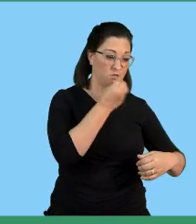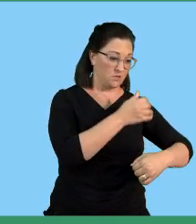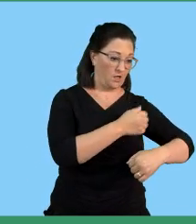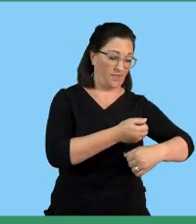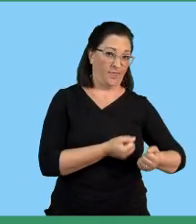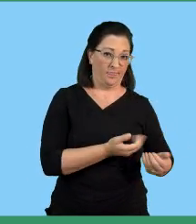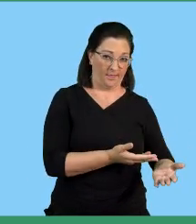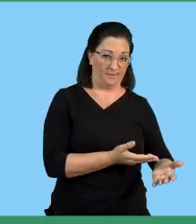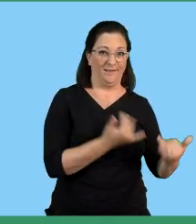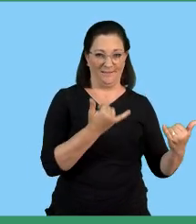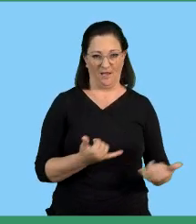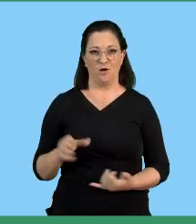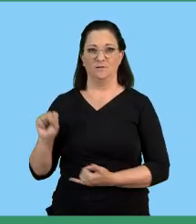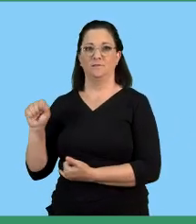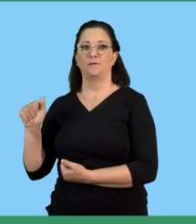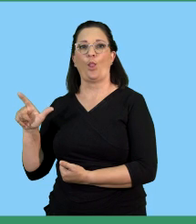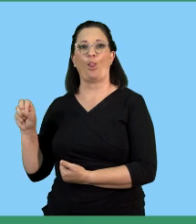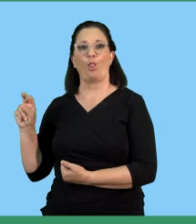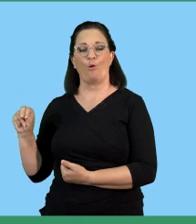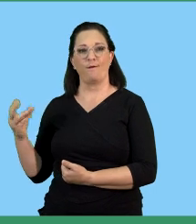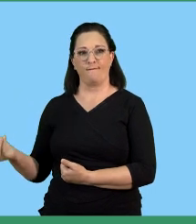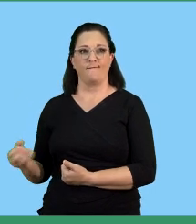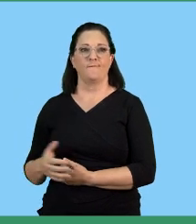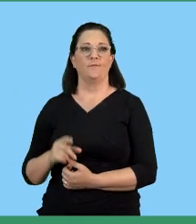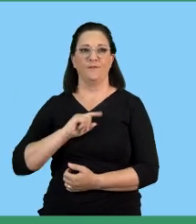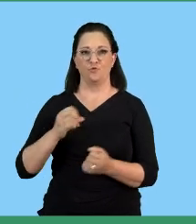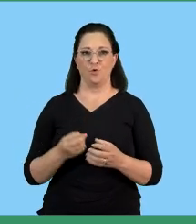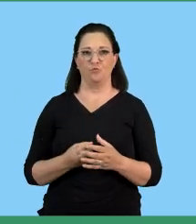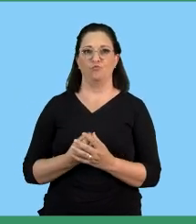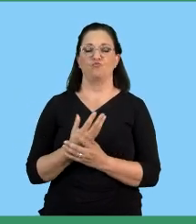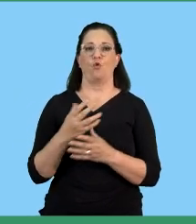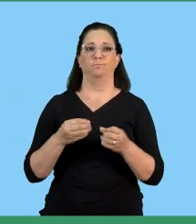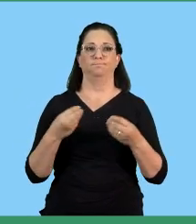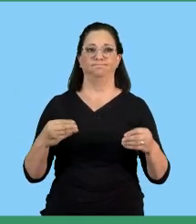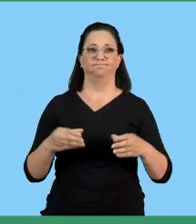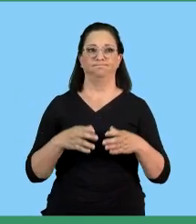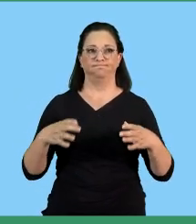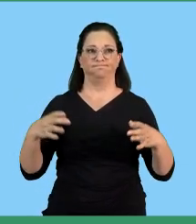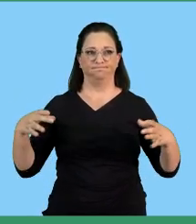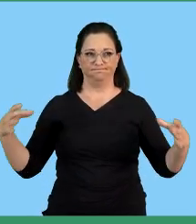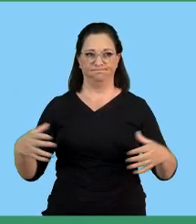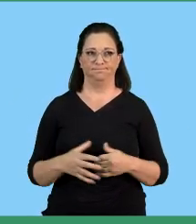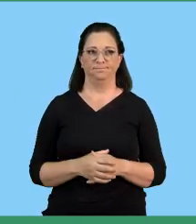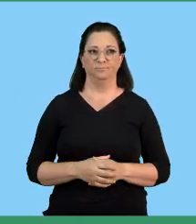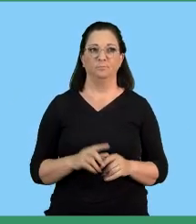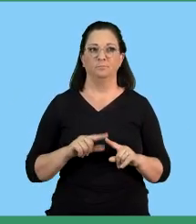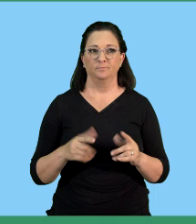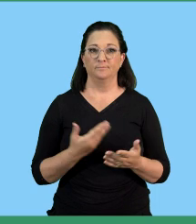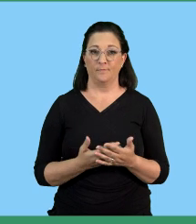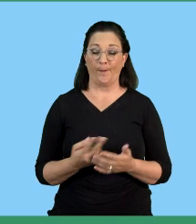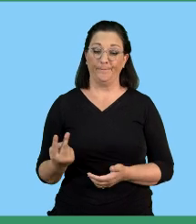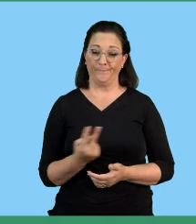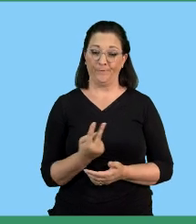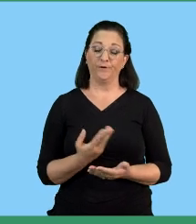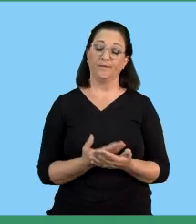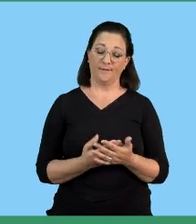a salon. Right. Advantages, if you remember, I said the first one, intensive rather, and diversification, they both have